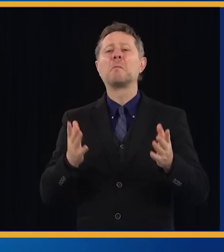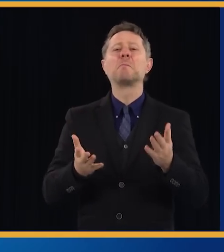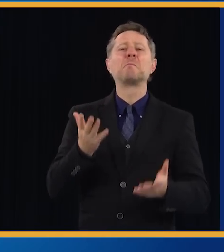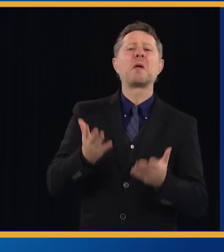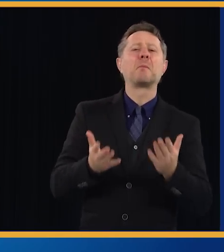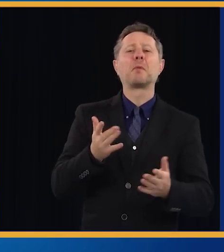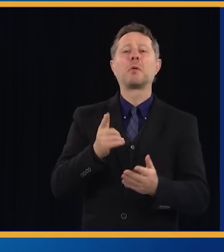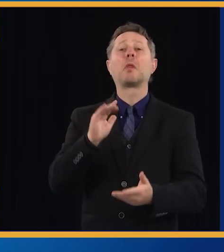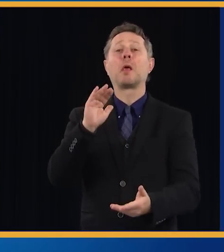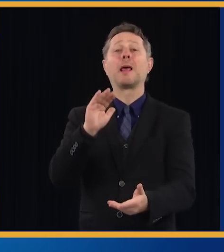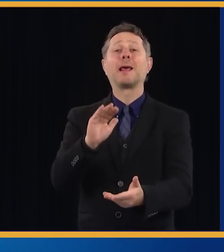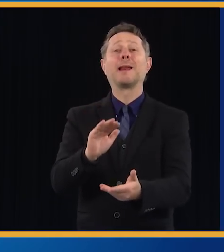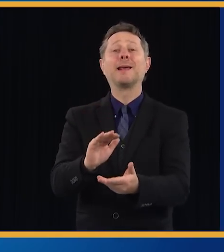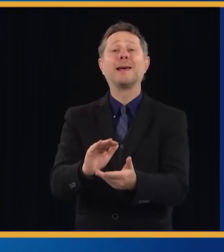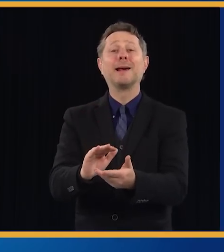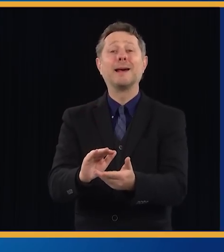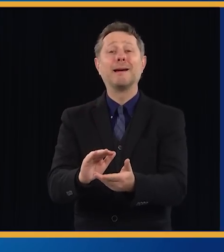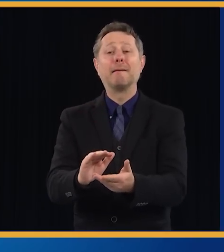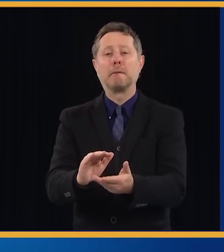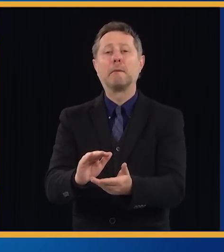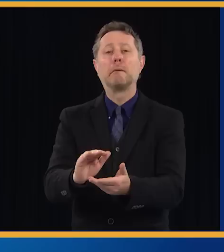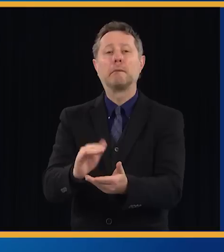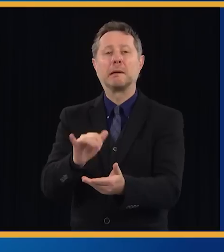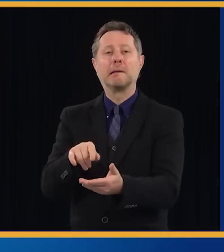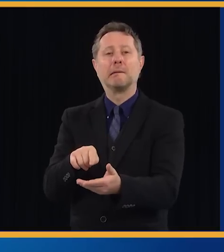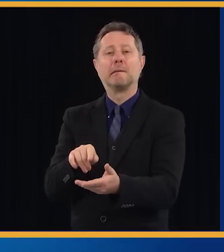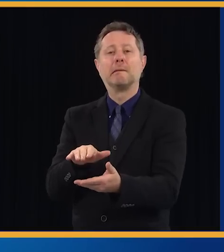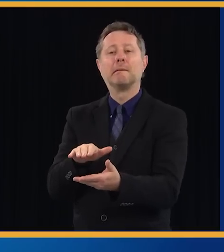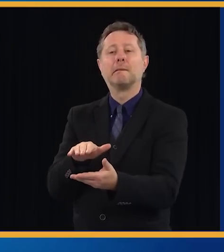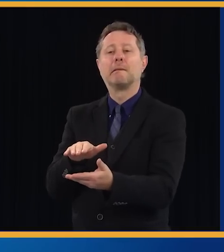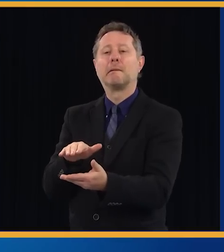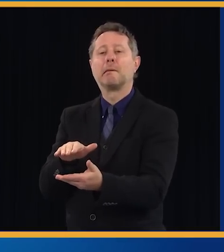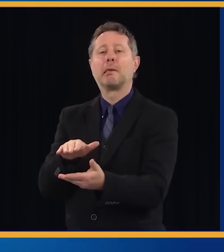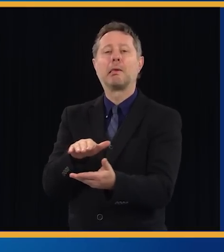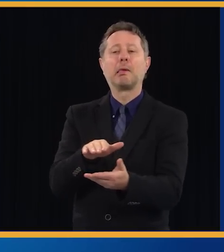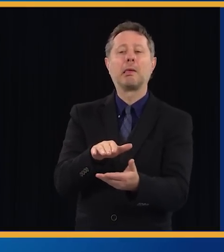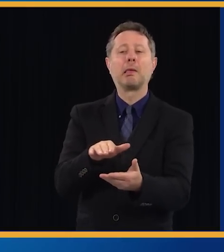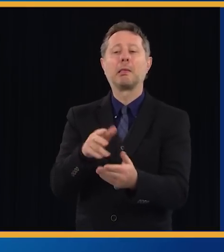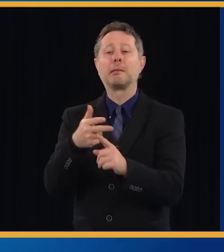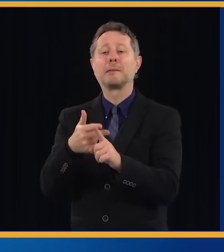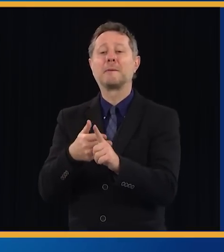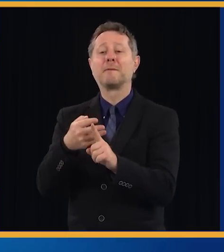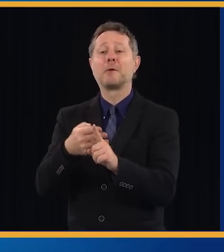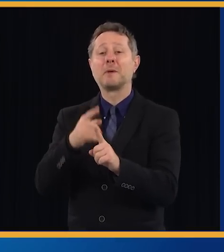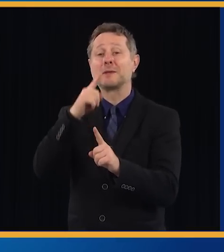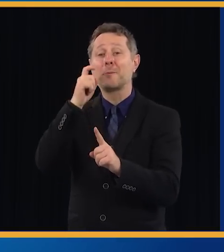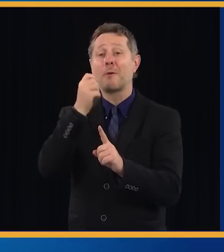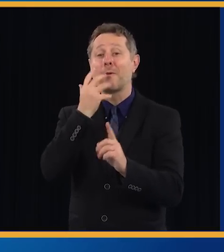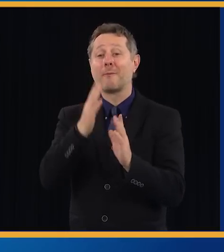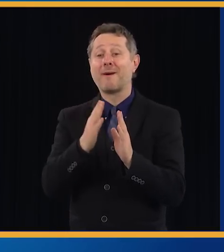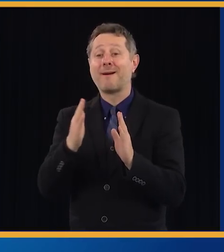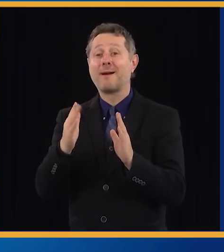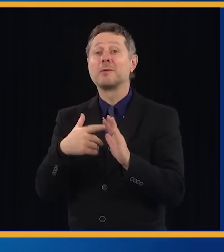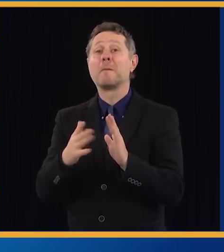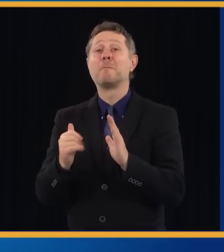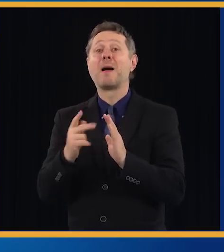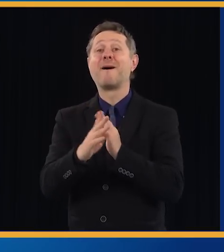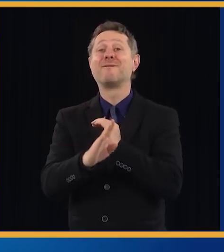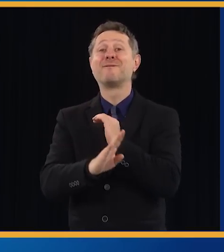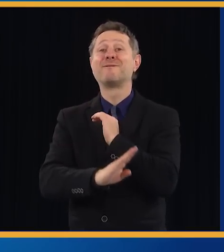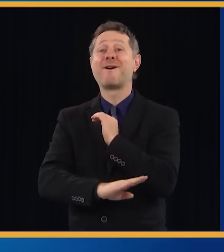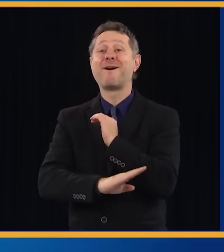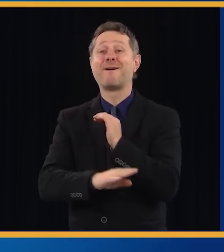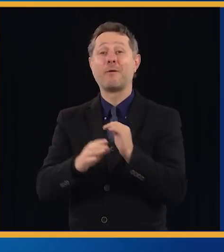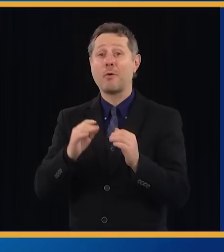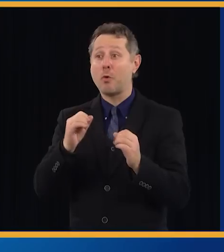theory that the virus could slow during the summer, but then come back in the fall. If it comes back in the fall,